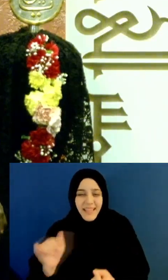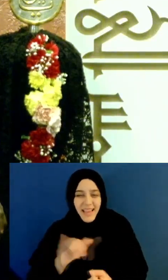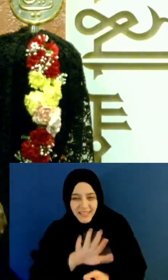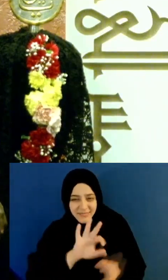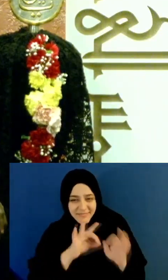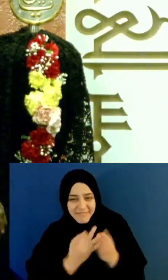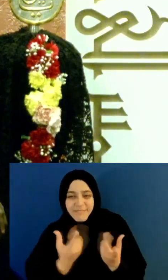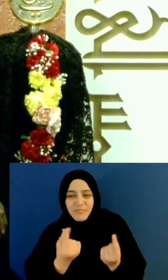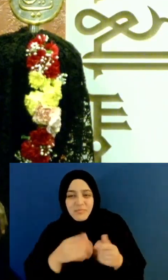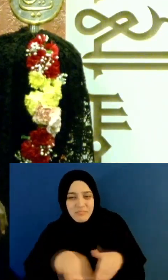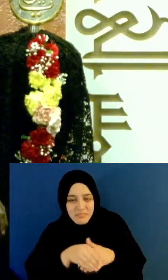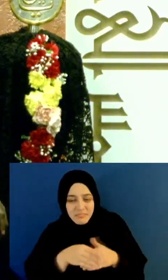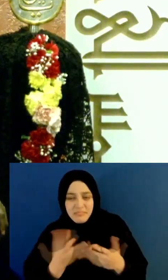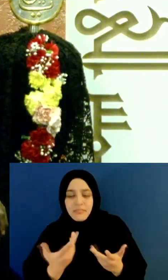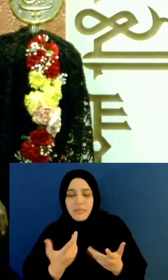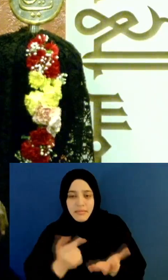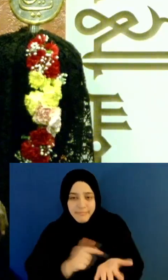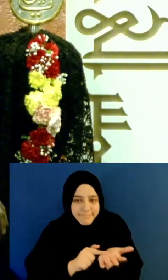Mendi or...